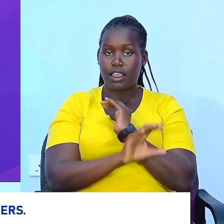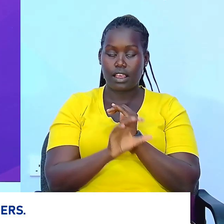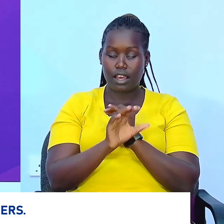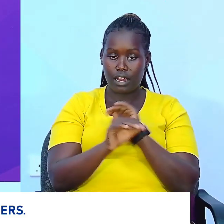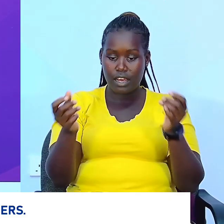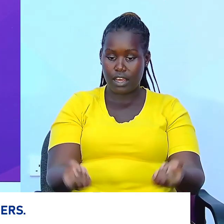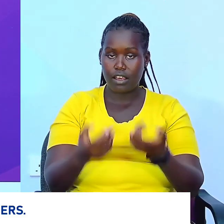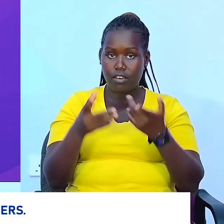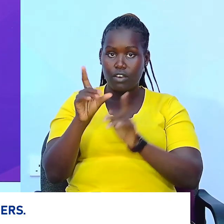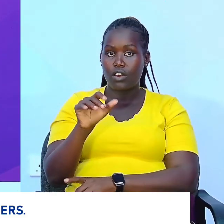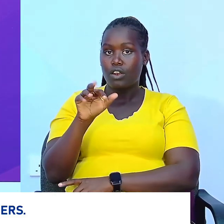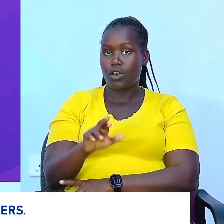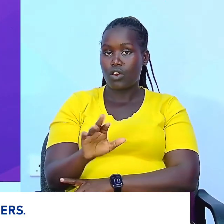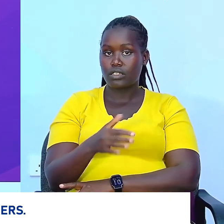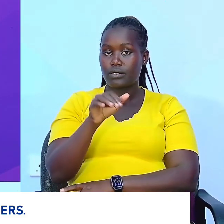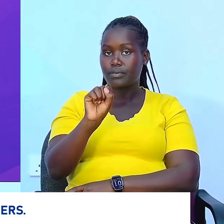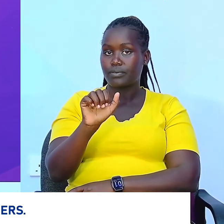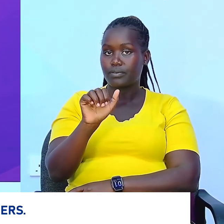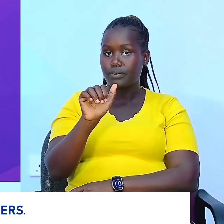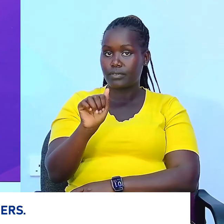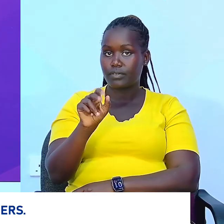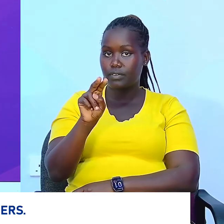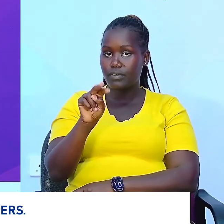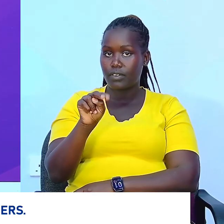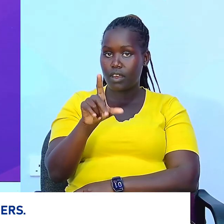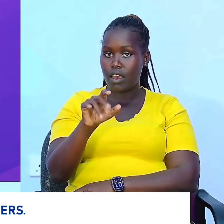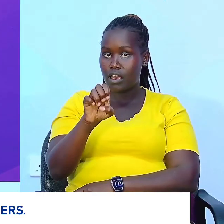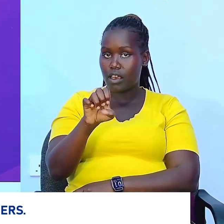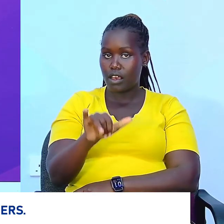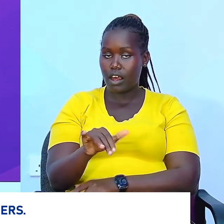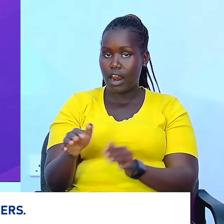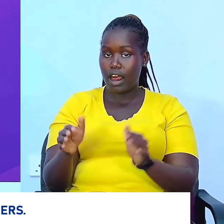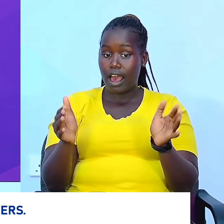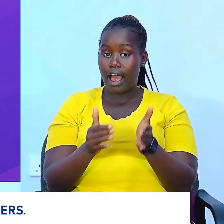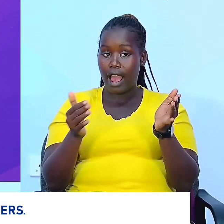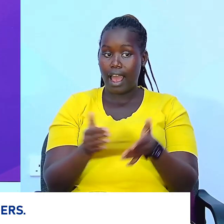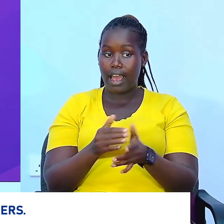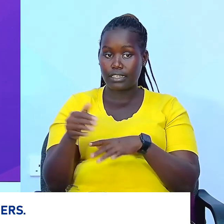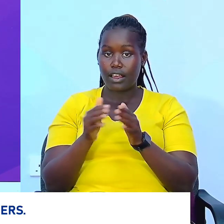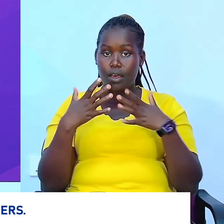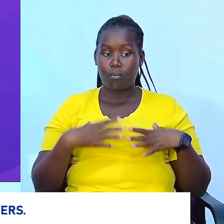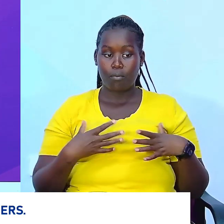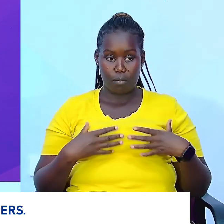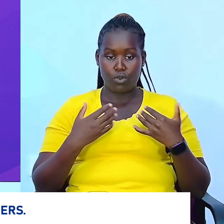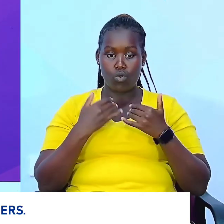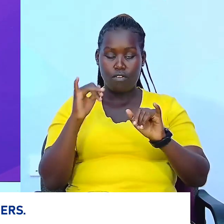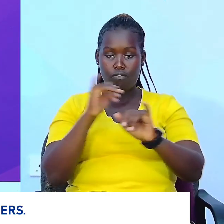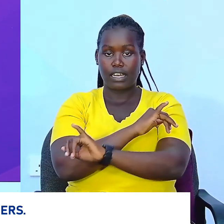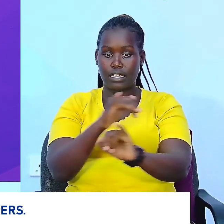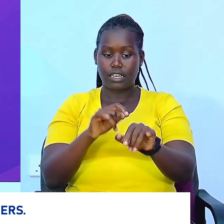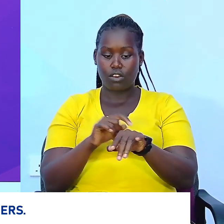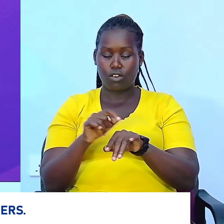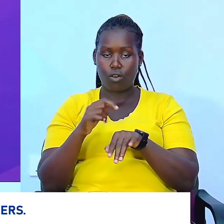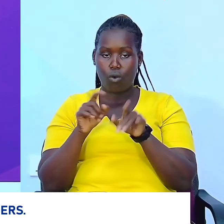event, Dr. Stanley Kamau thanked the government support and urged residents to maintain hygiene and follow